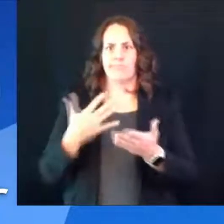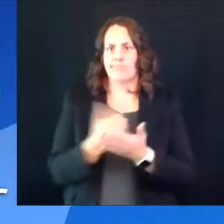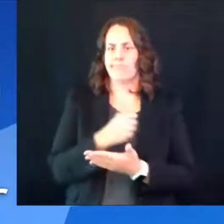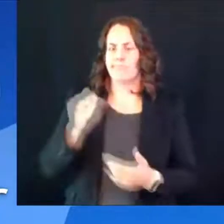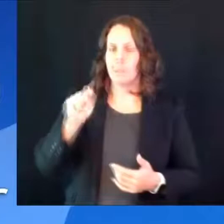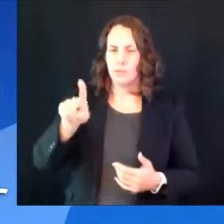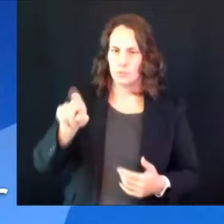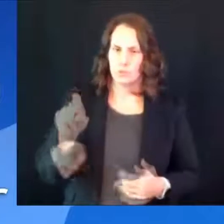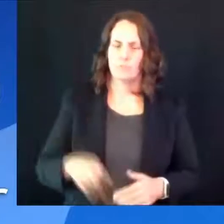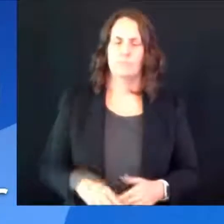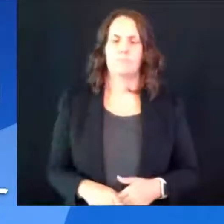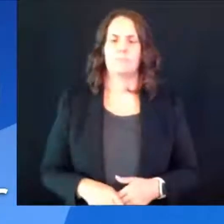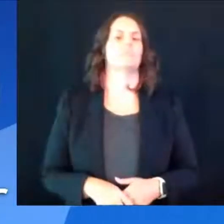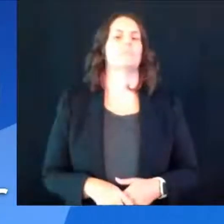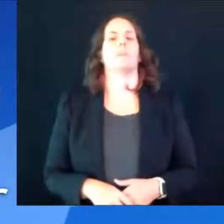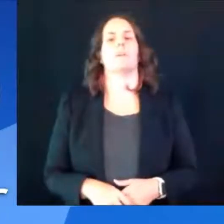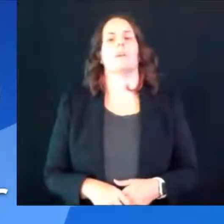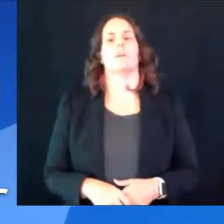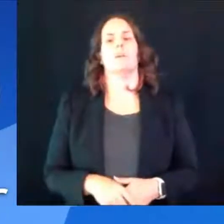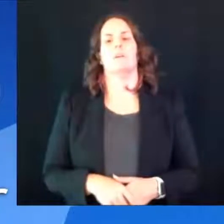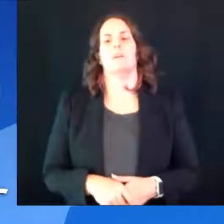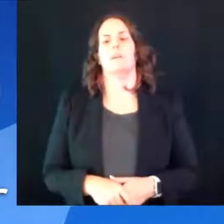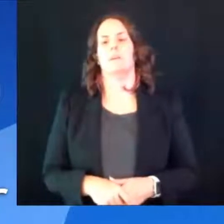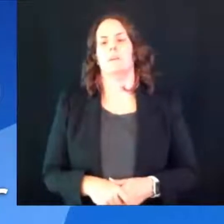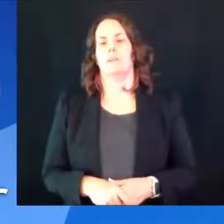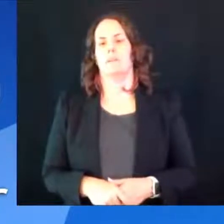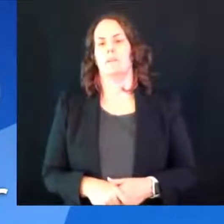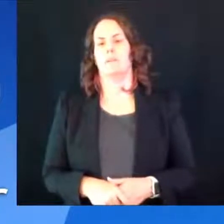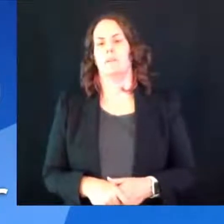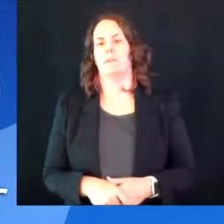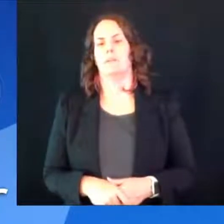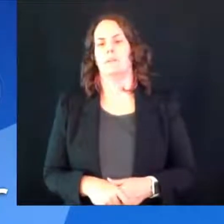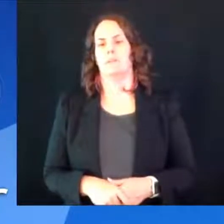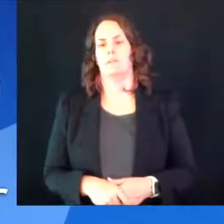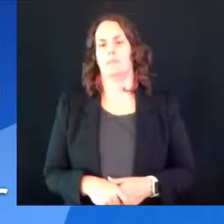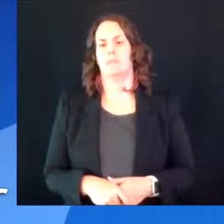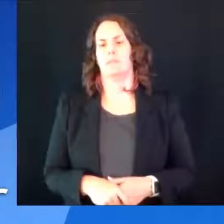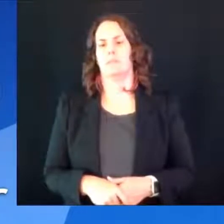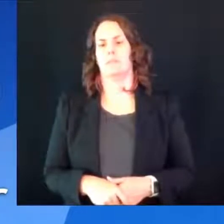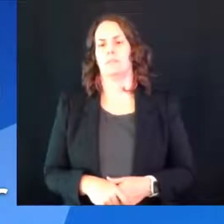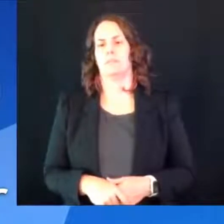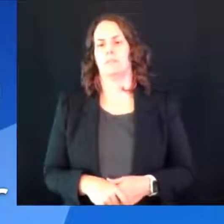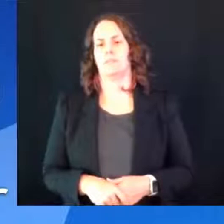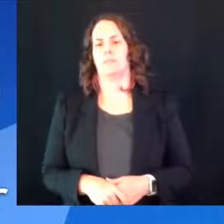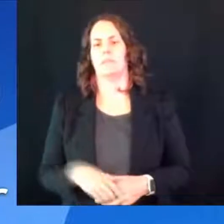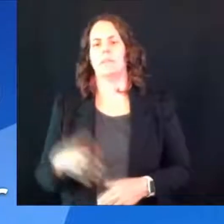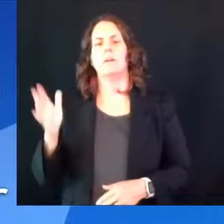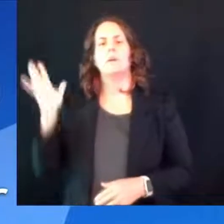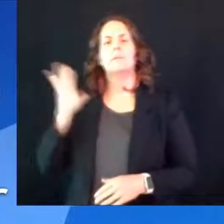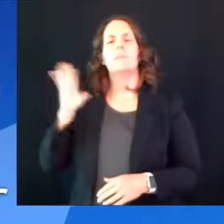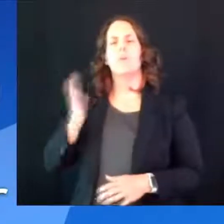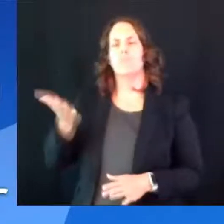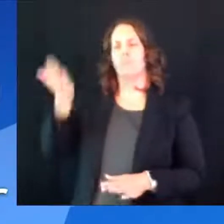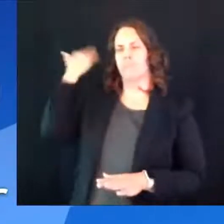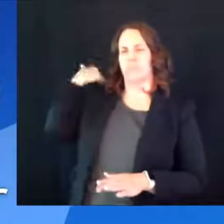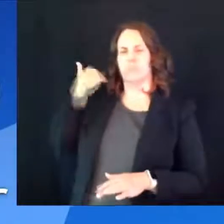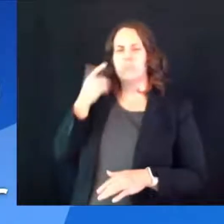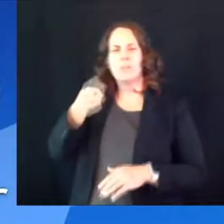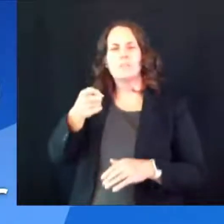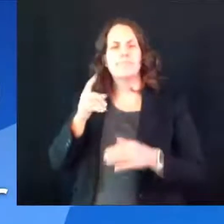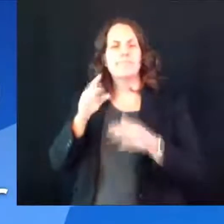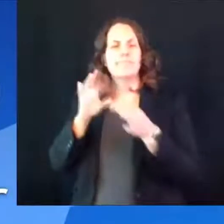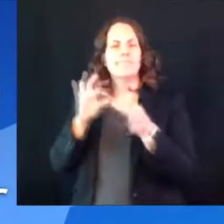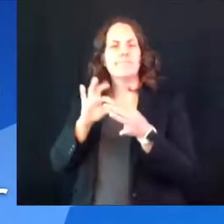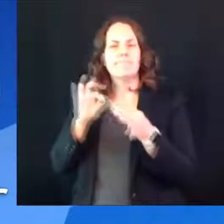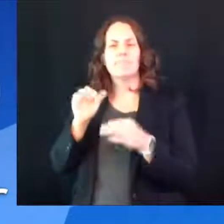the alternative care facility at the Alliant Energy Center was put on hold, or at least plans for it were put on hold. Are